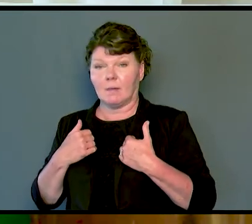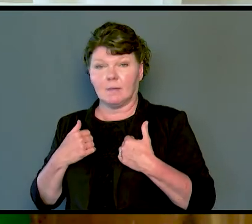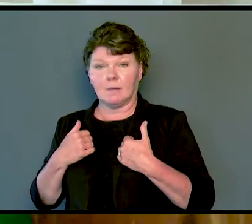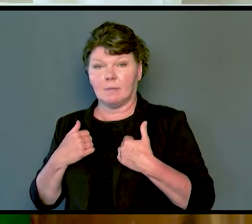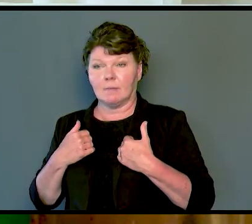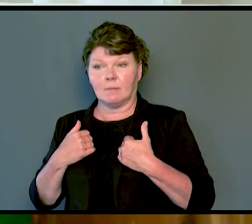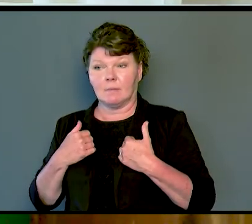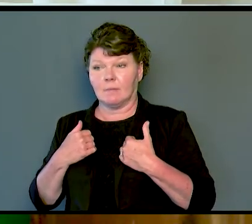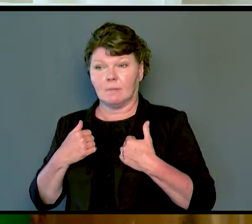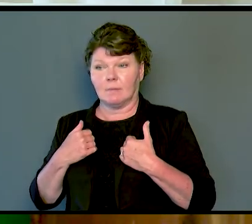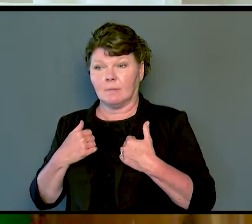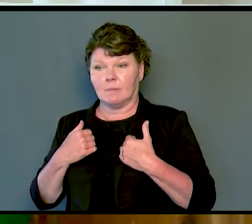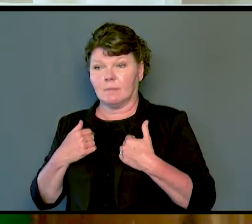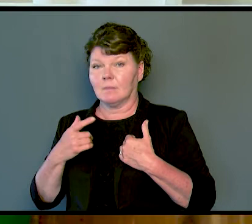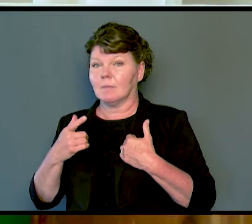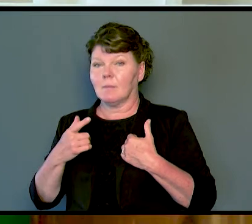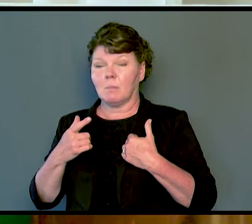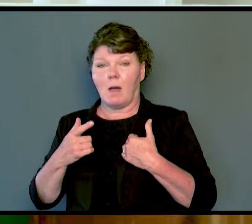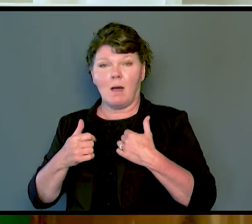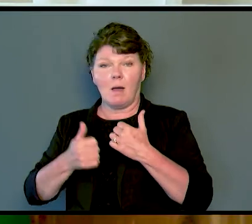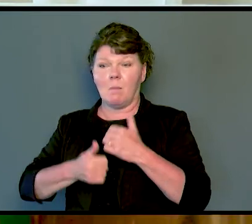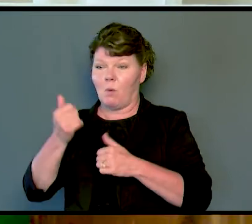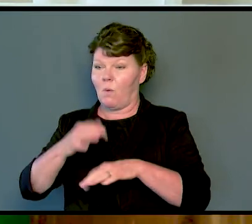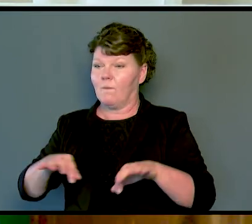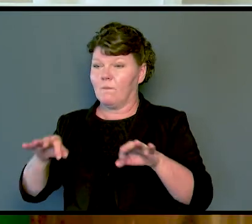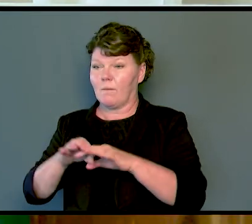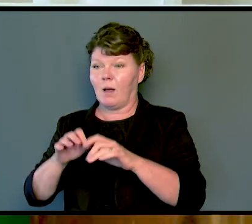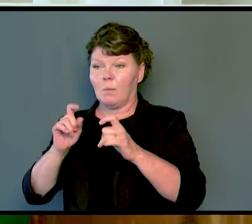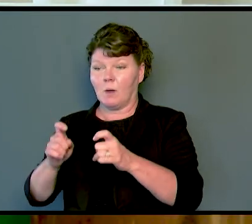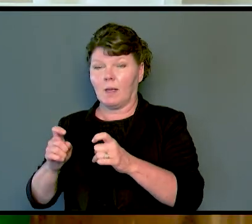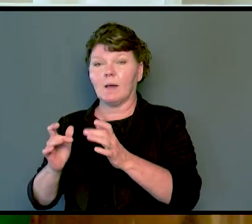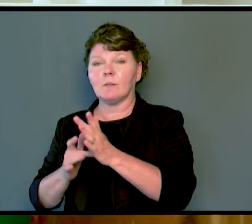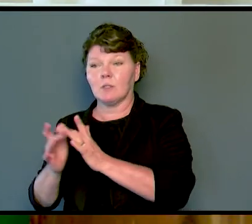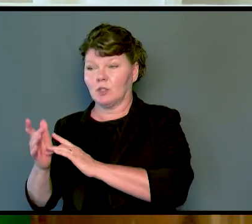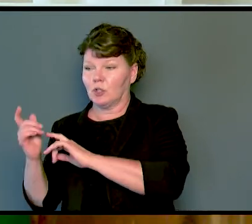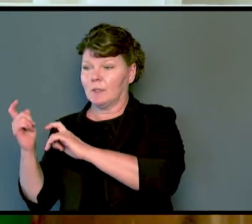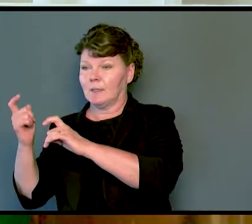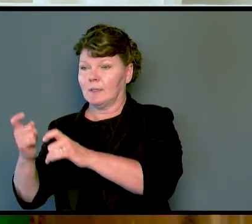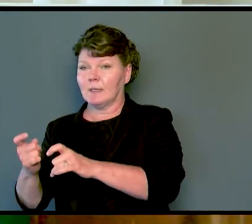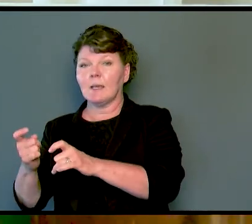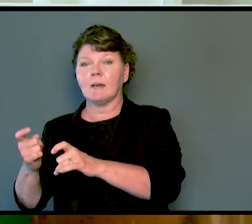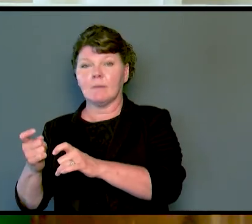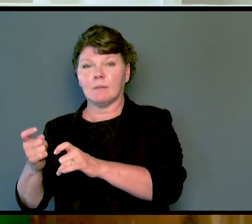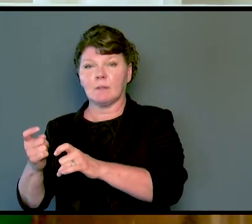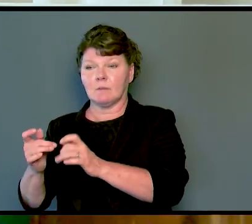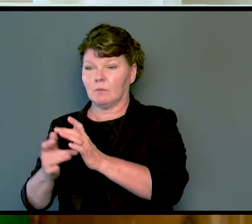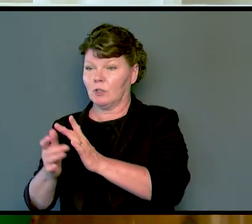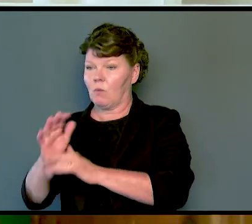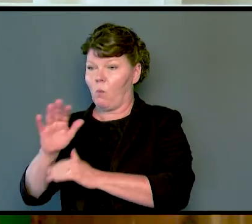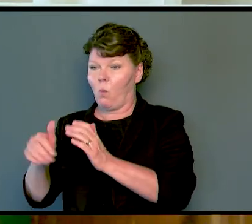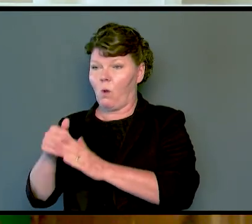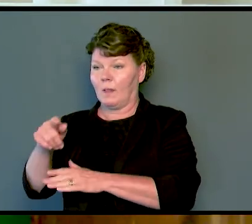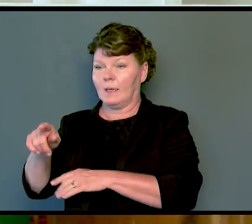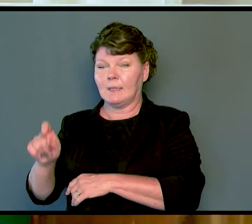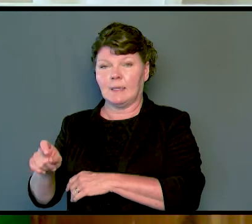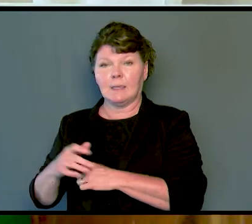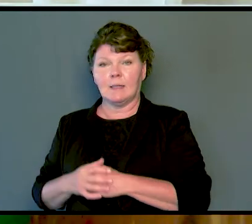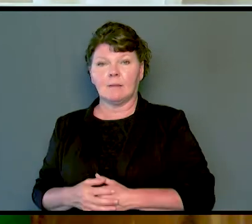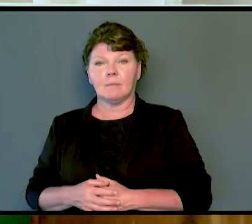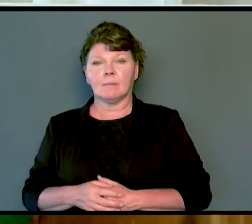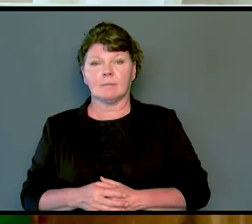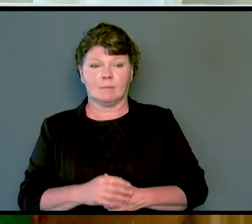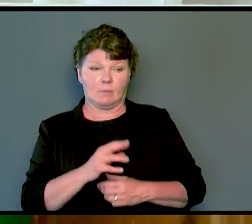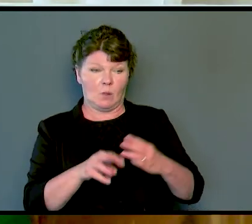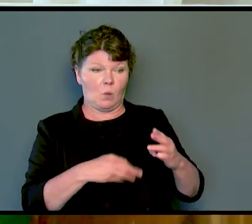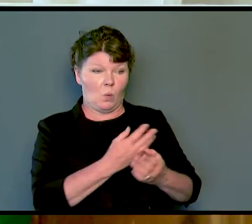owned. It meant nothing to him in comparison to getting to Jesus. He knew that Jesus was all that he needed. No matter